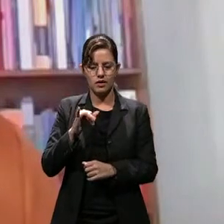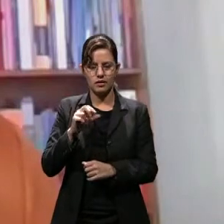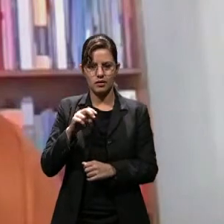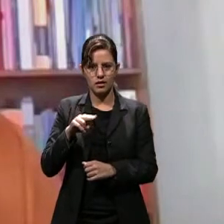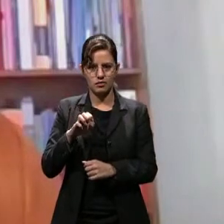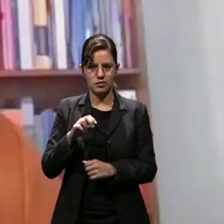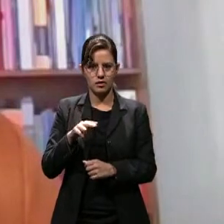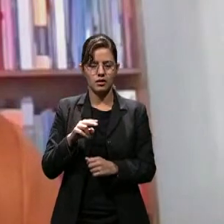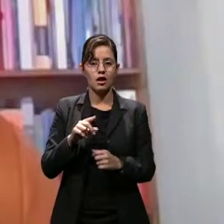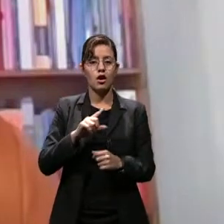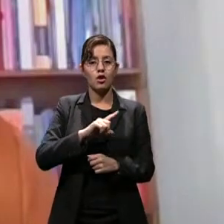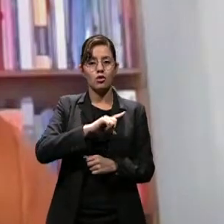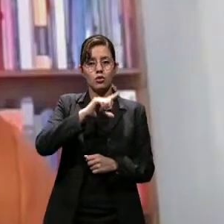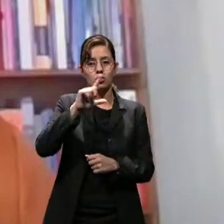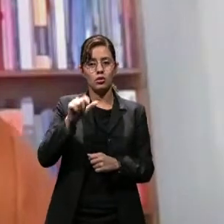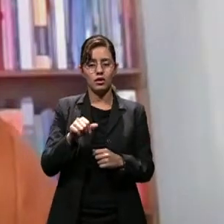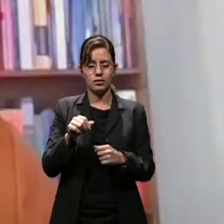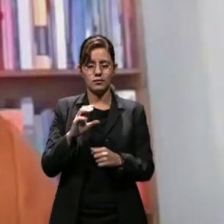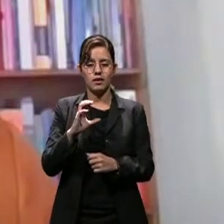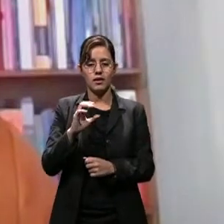mentioned. Claudia